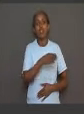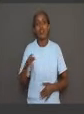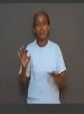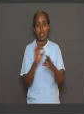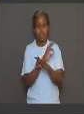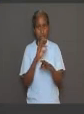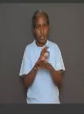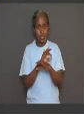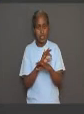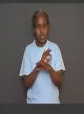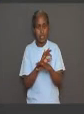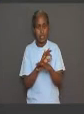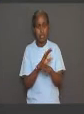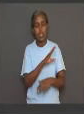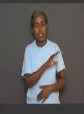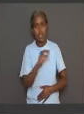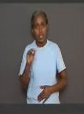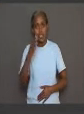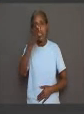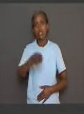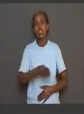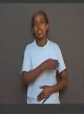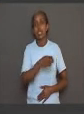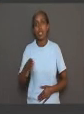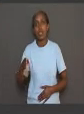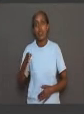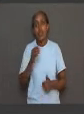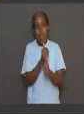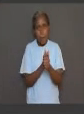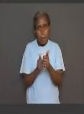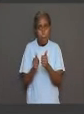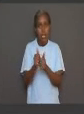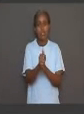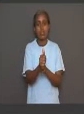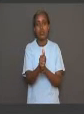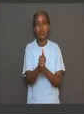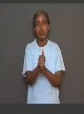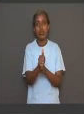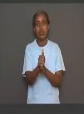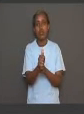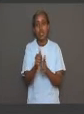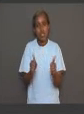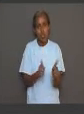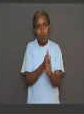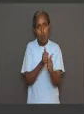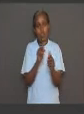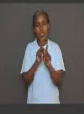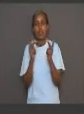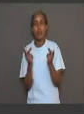the function, and the graph passes through the ordered pair